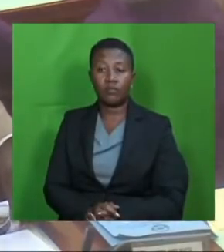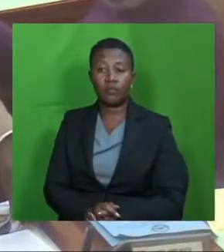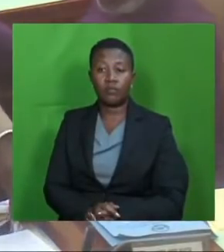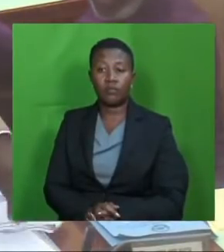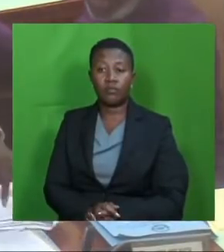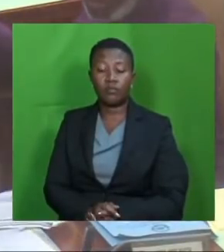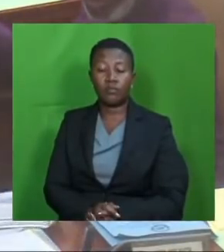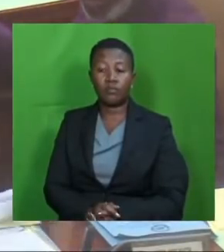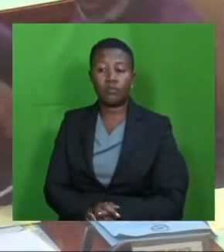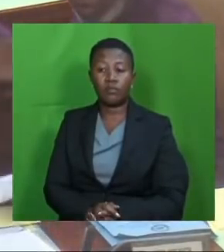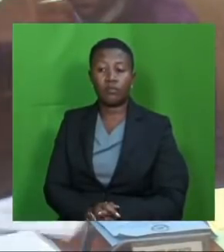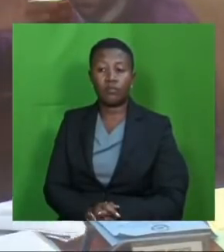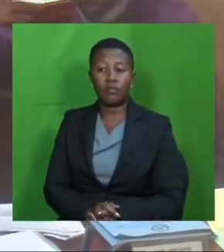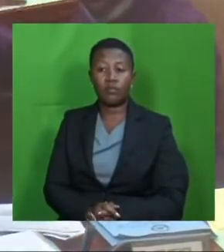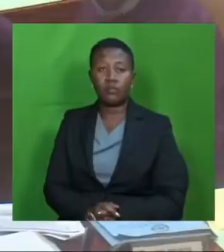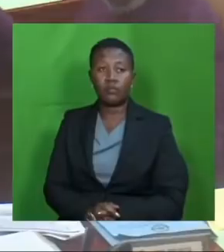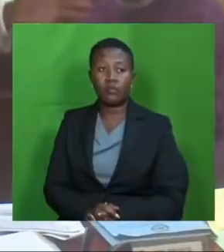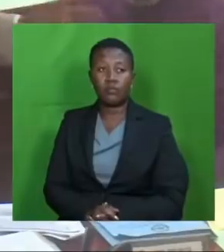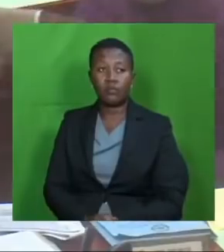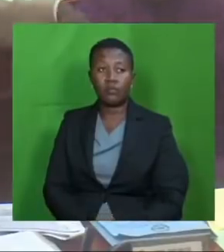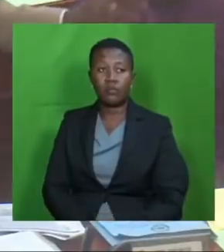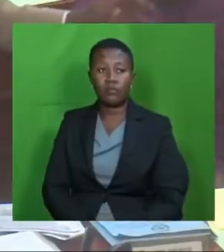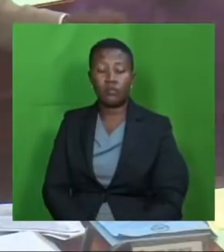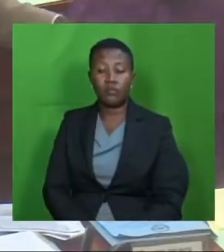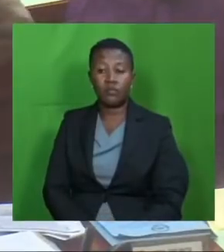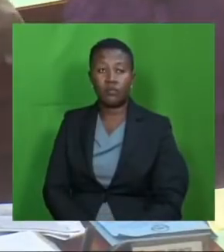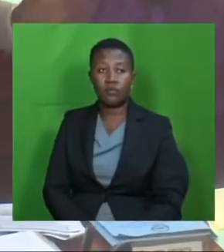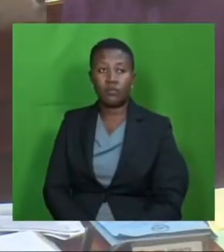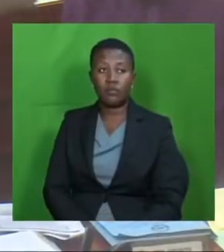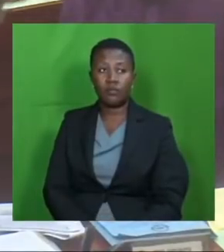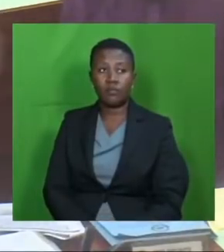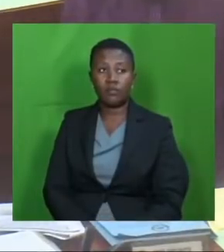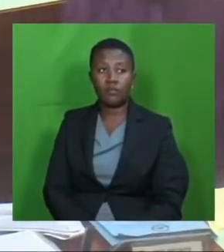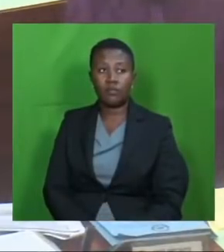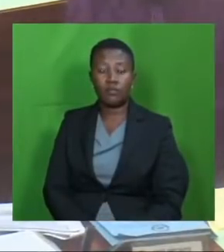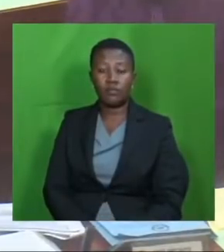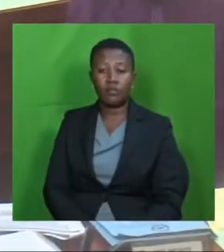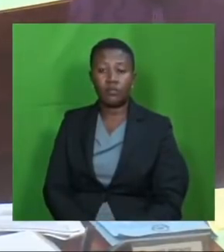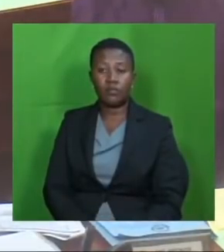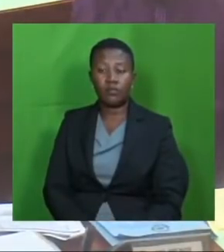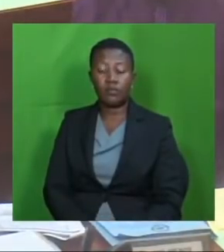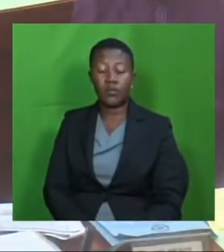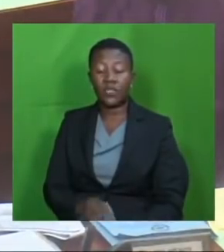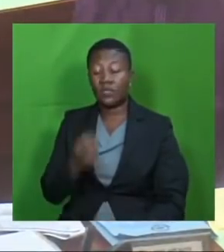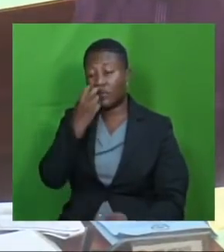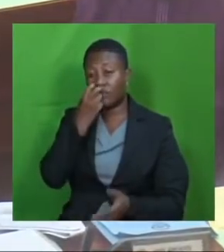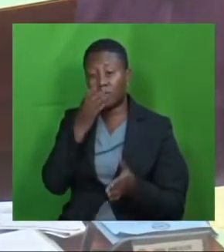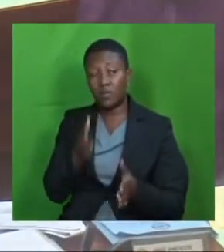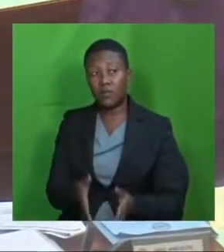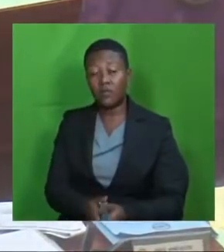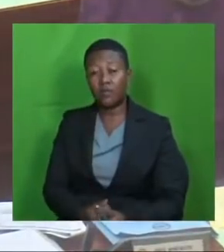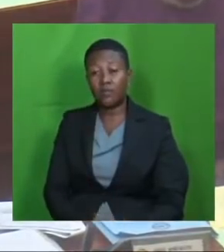bound. So what do you do? So, Mr. Speaker,